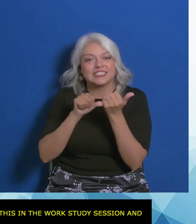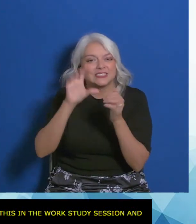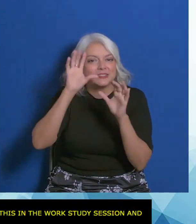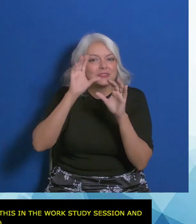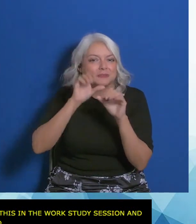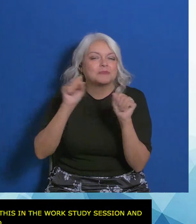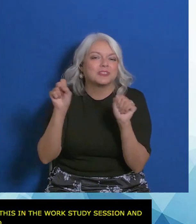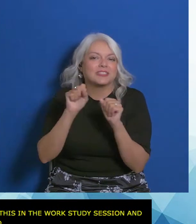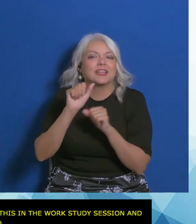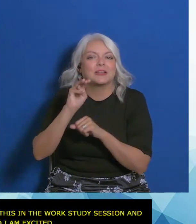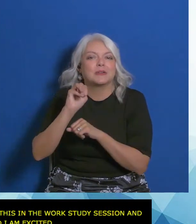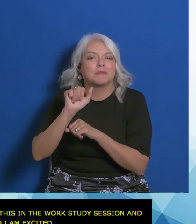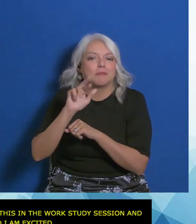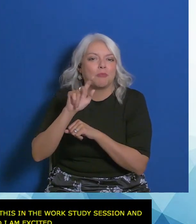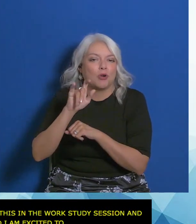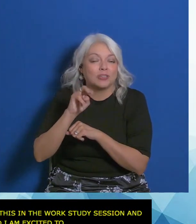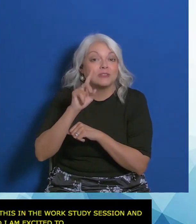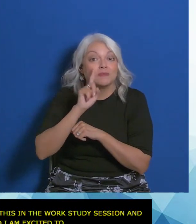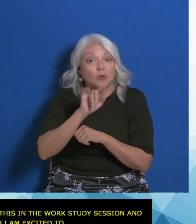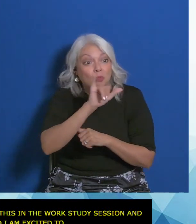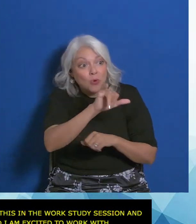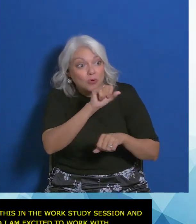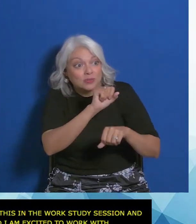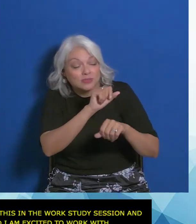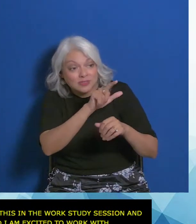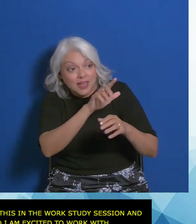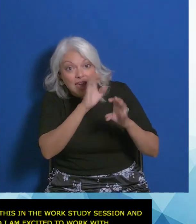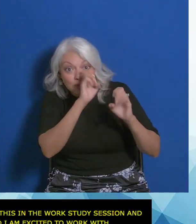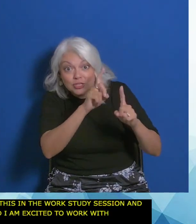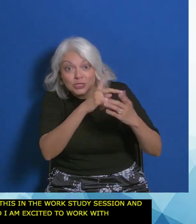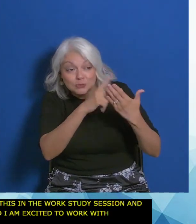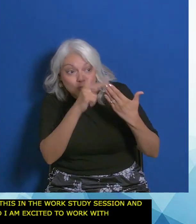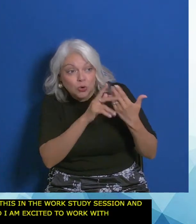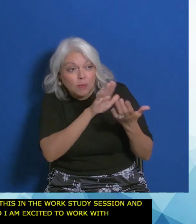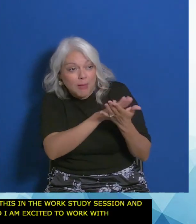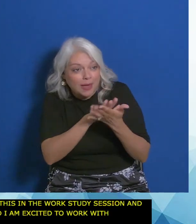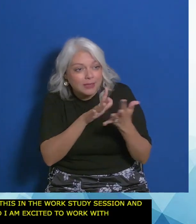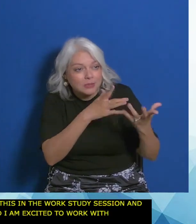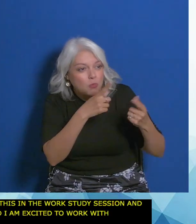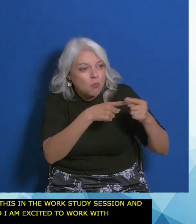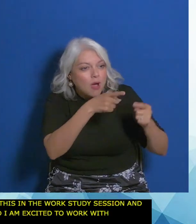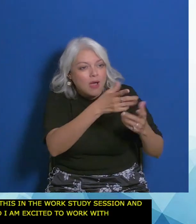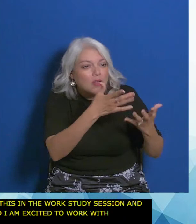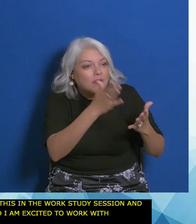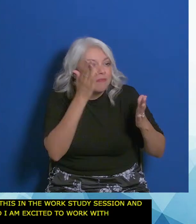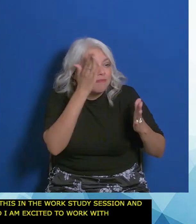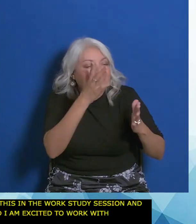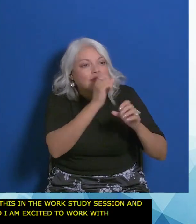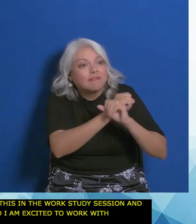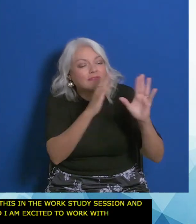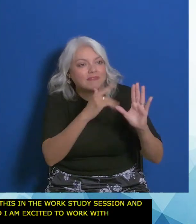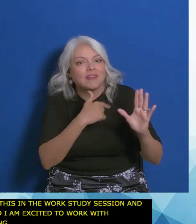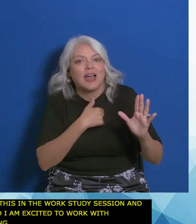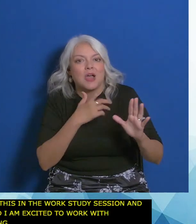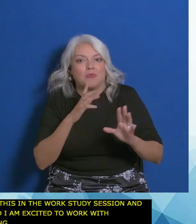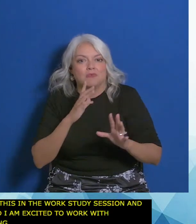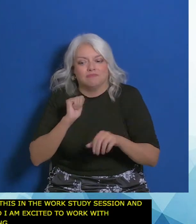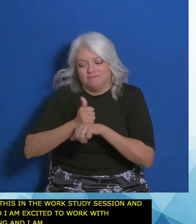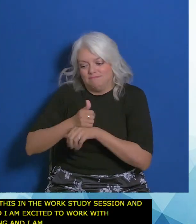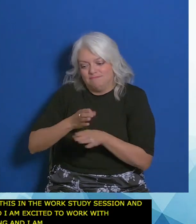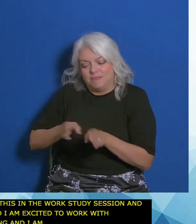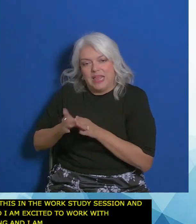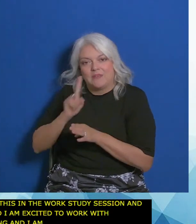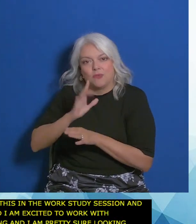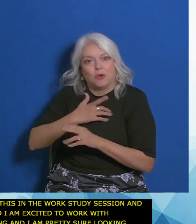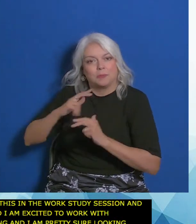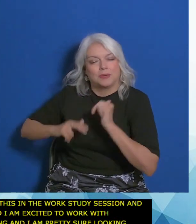those education programs and supporting that with new buildings or renovations to our buildings. And I'm pretty sure, looking at what we had